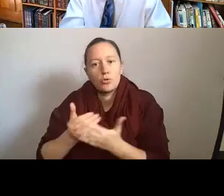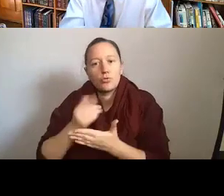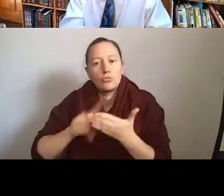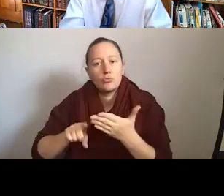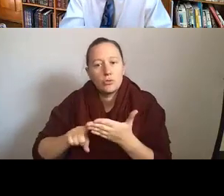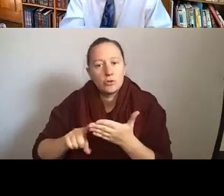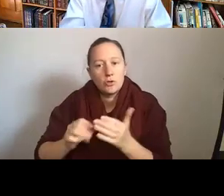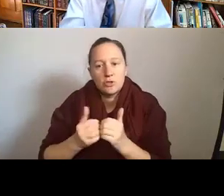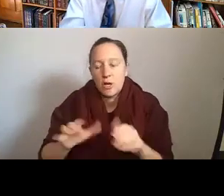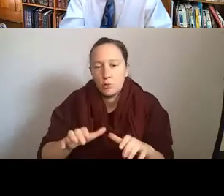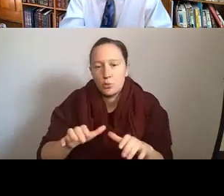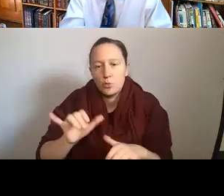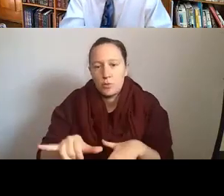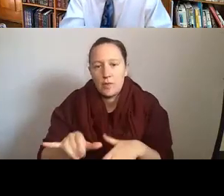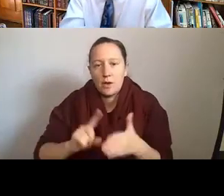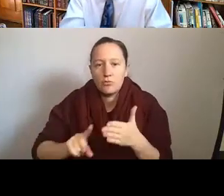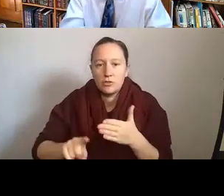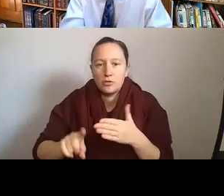mentors?